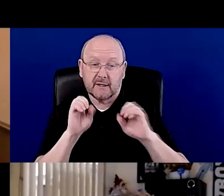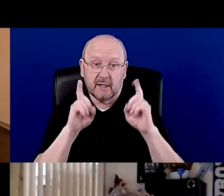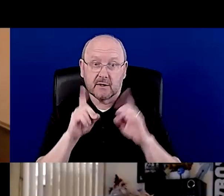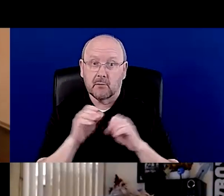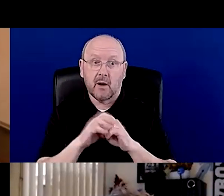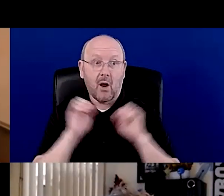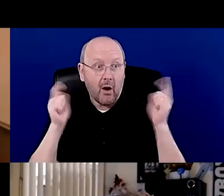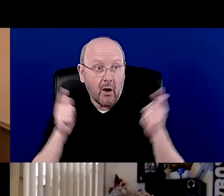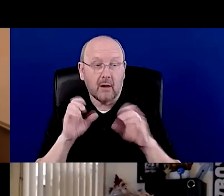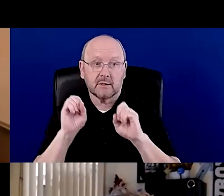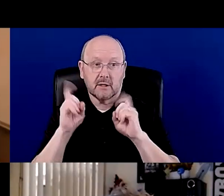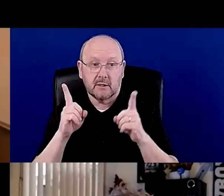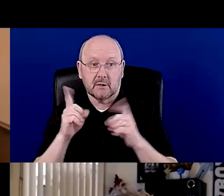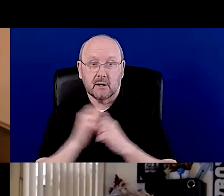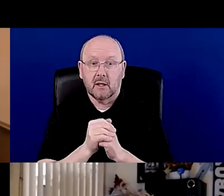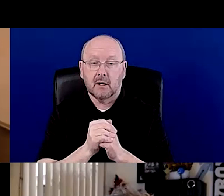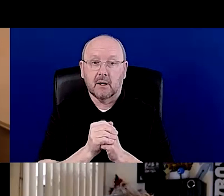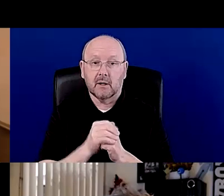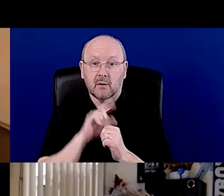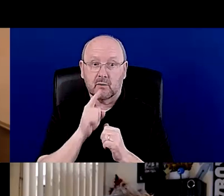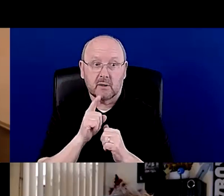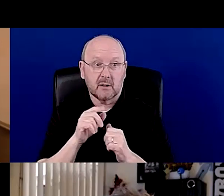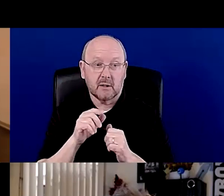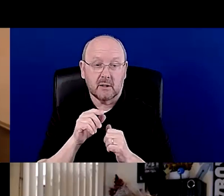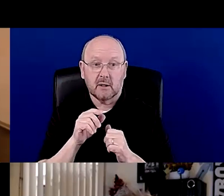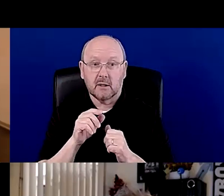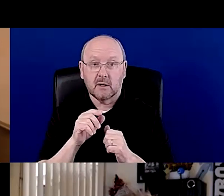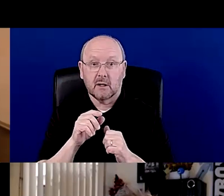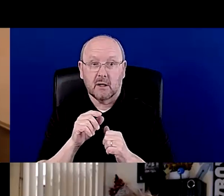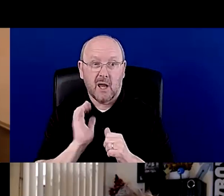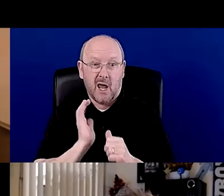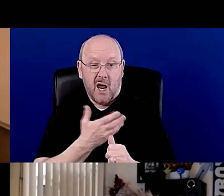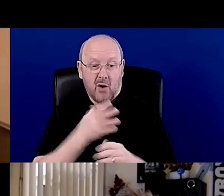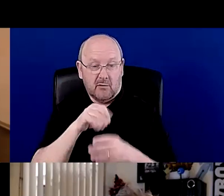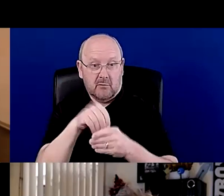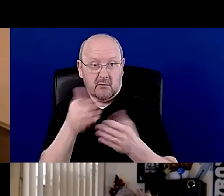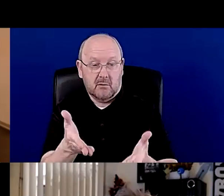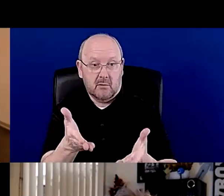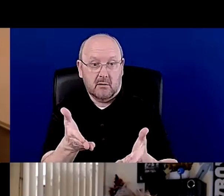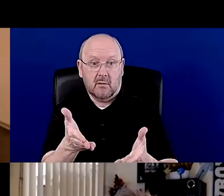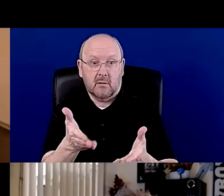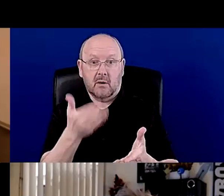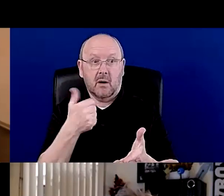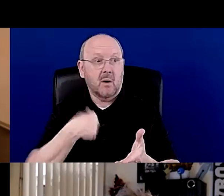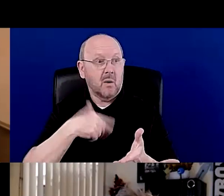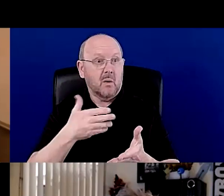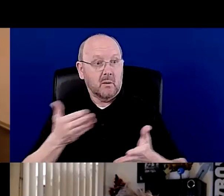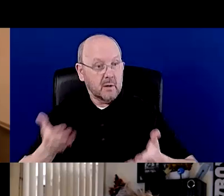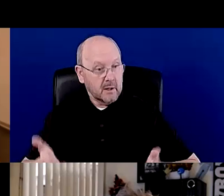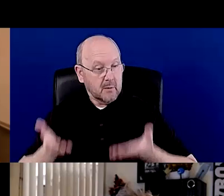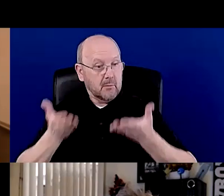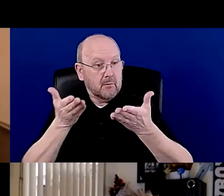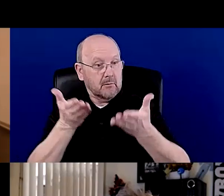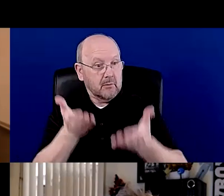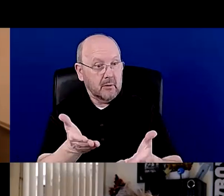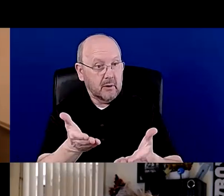education and our role in it. And really, right, what is the value that we provide for